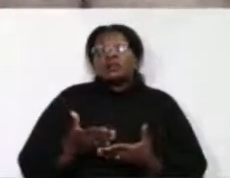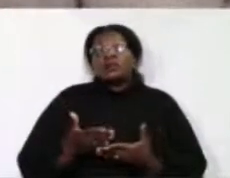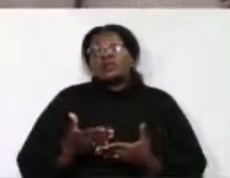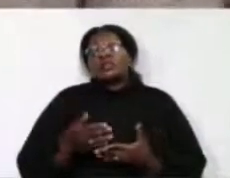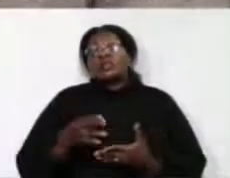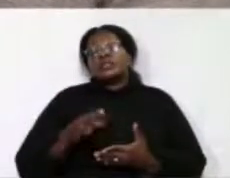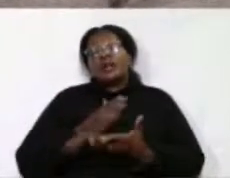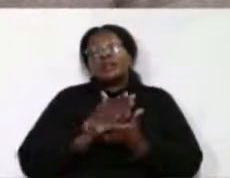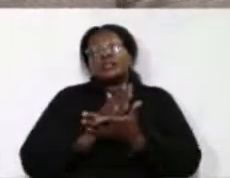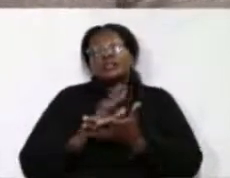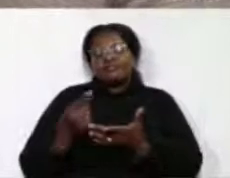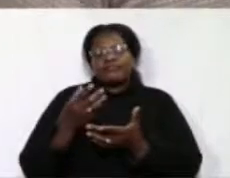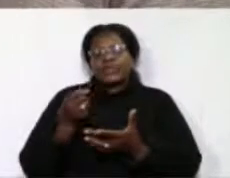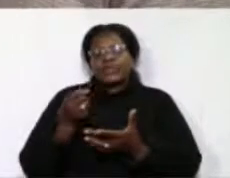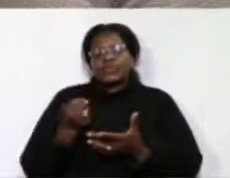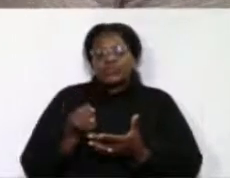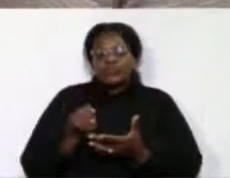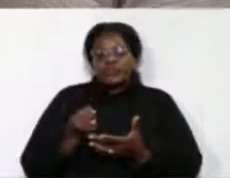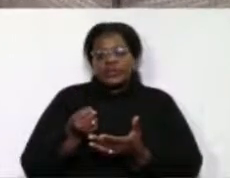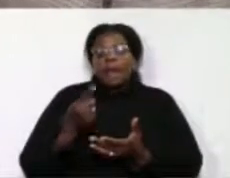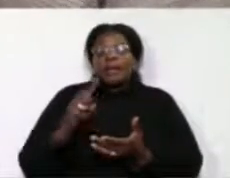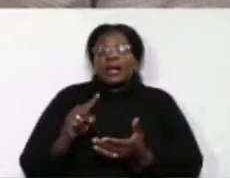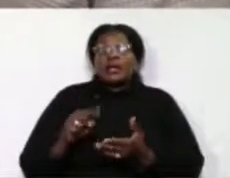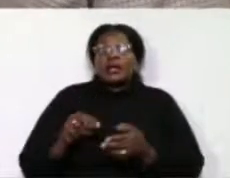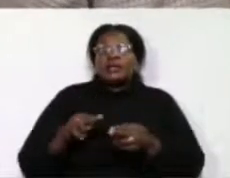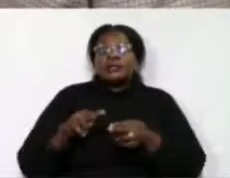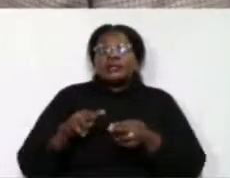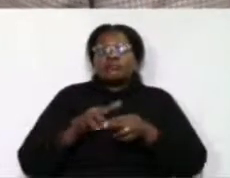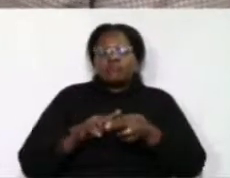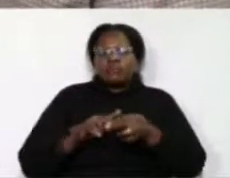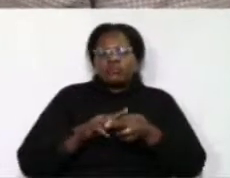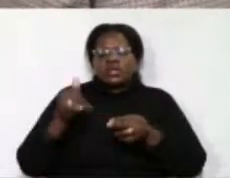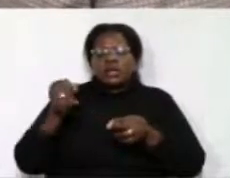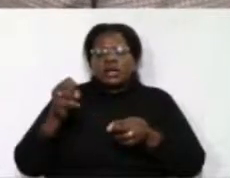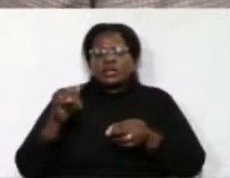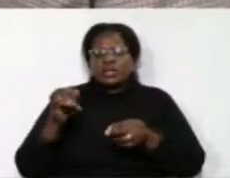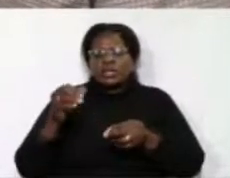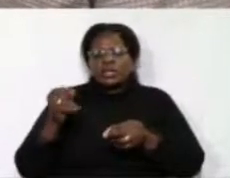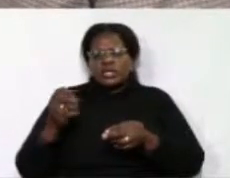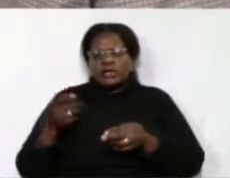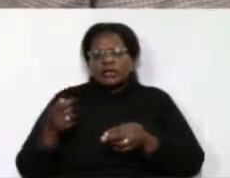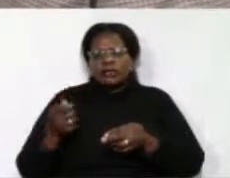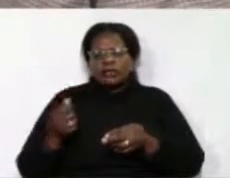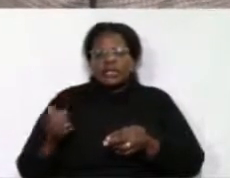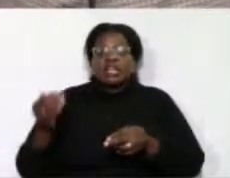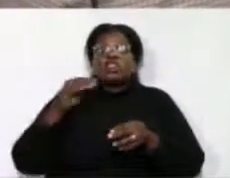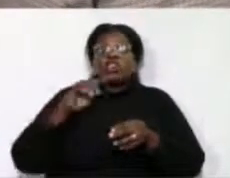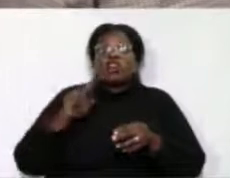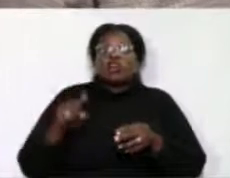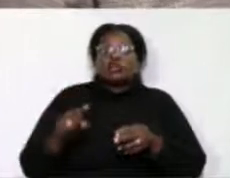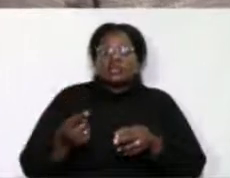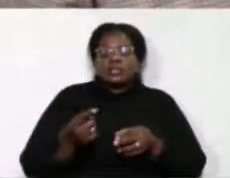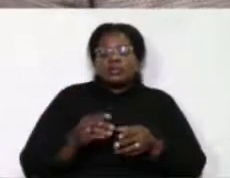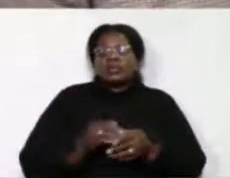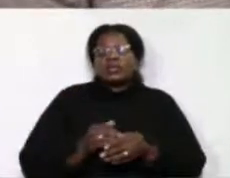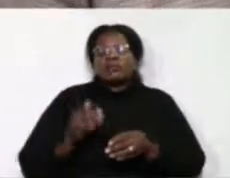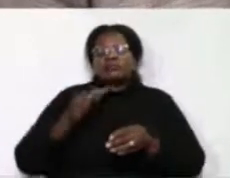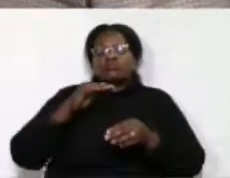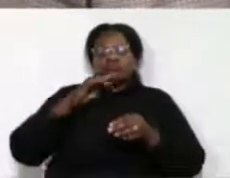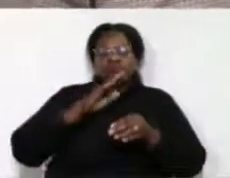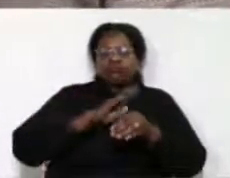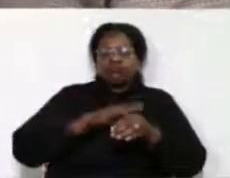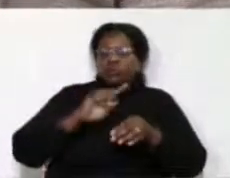on. So, now we get a bit technical, but like I say, I have to move fast because the good stuff's coming later. So